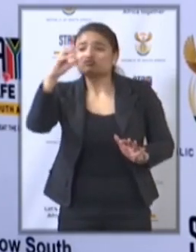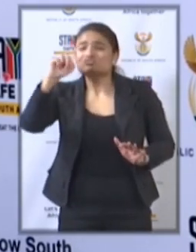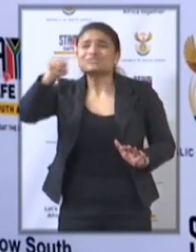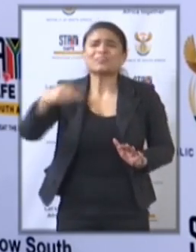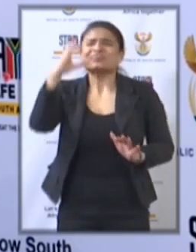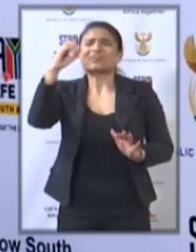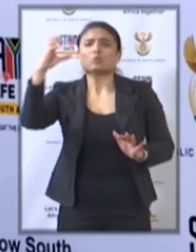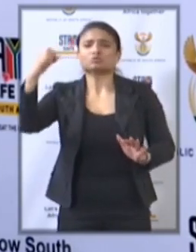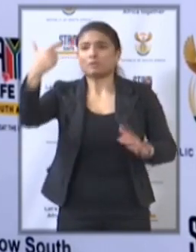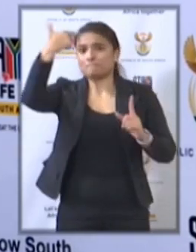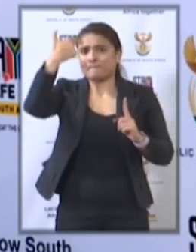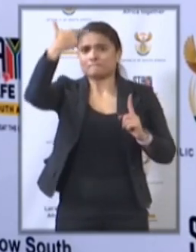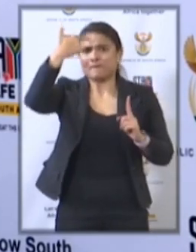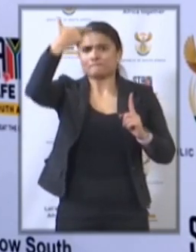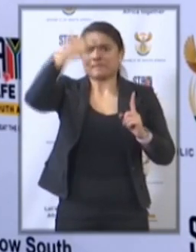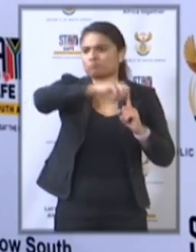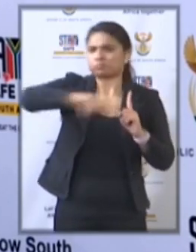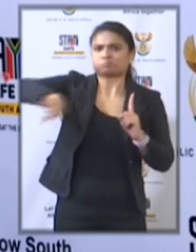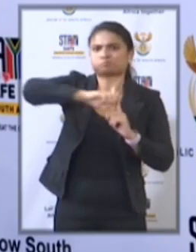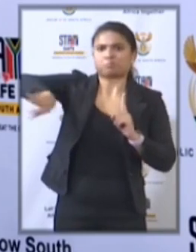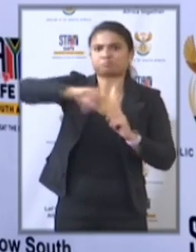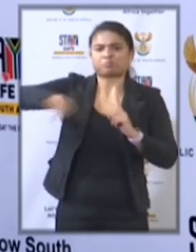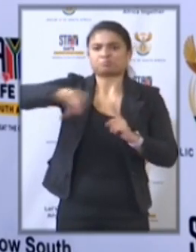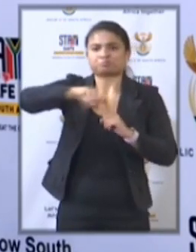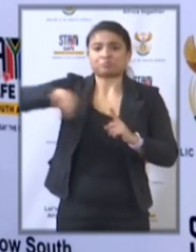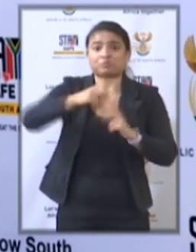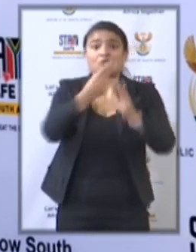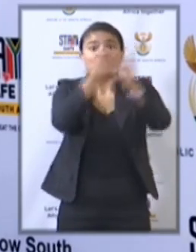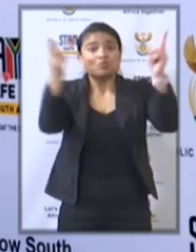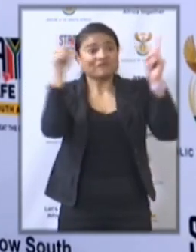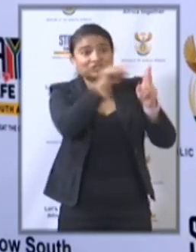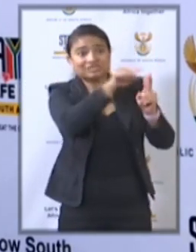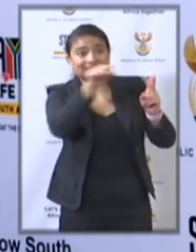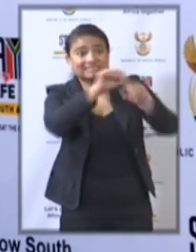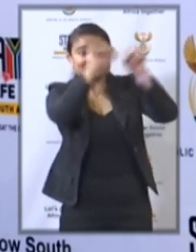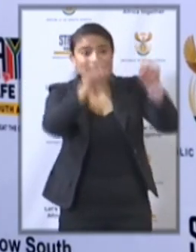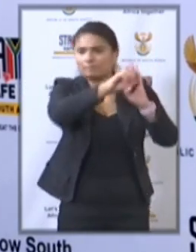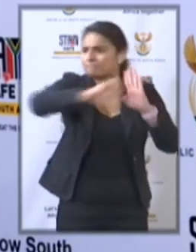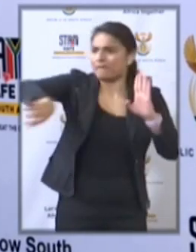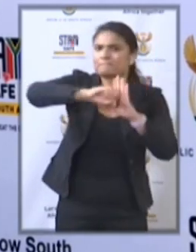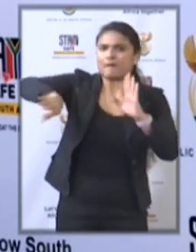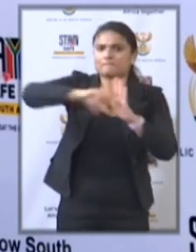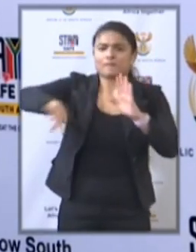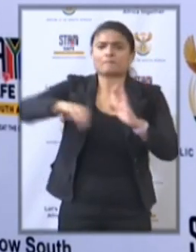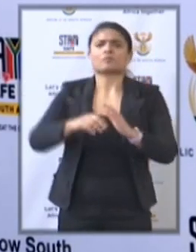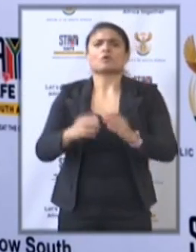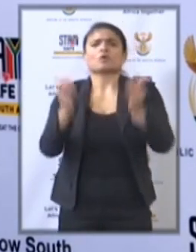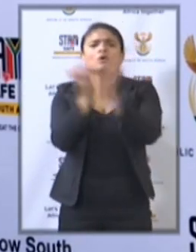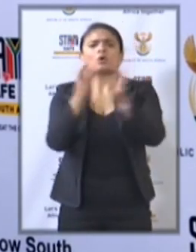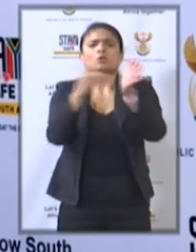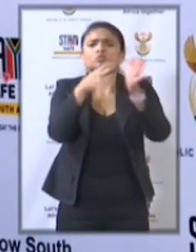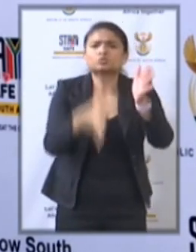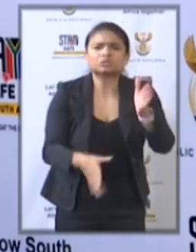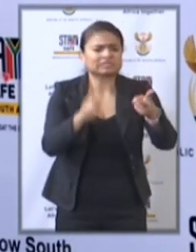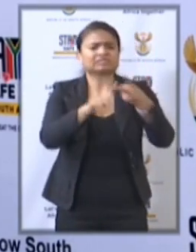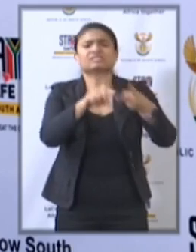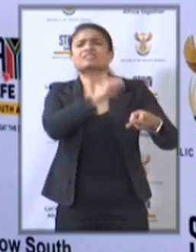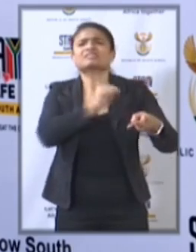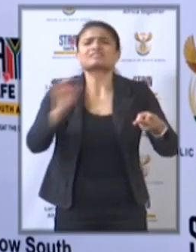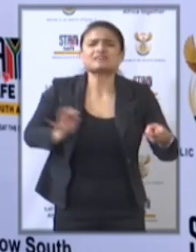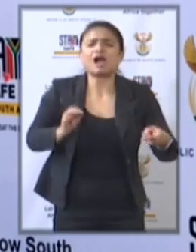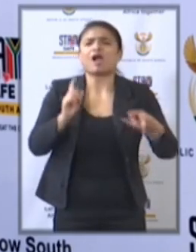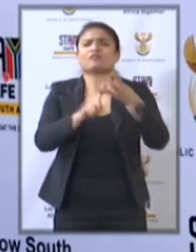across the post-school education and training system, with students and staff using the health check either through